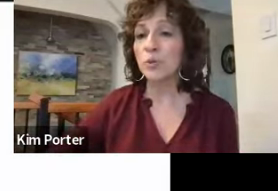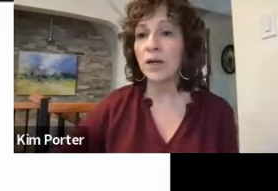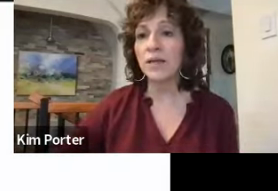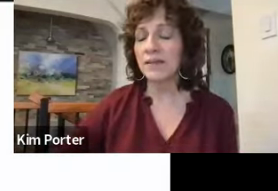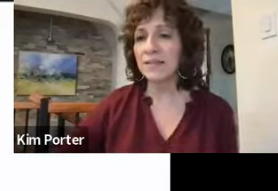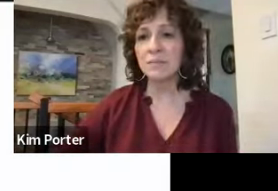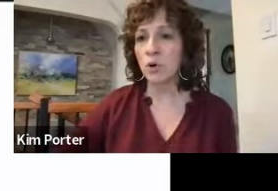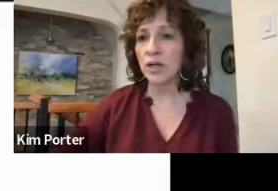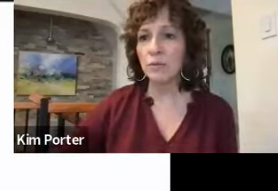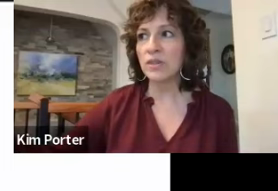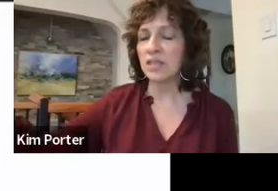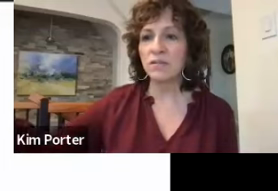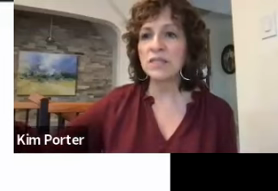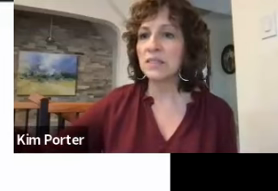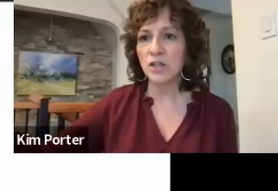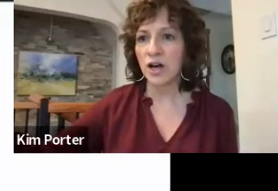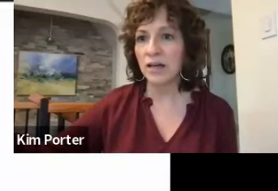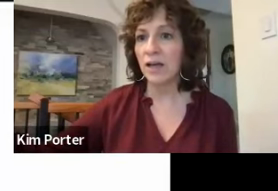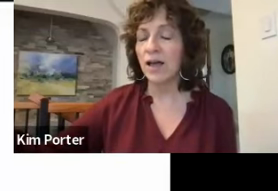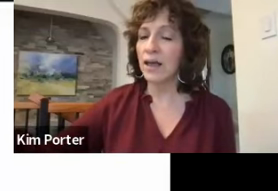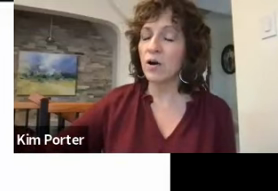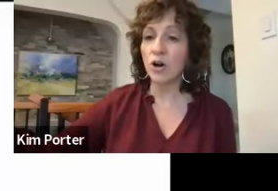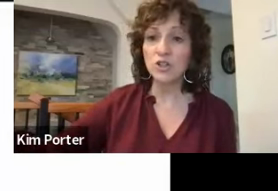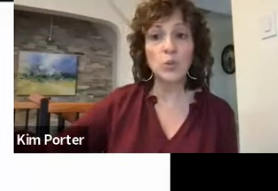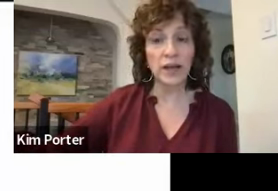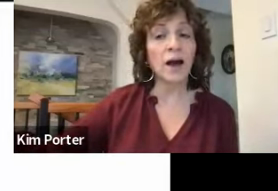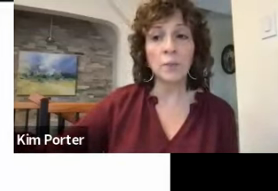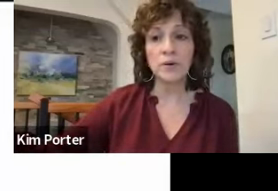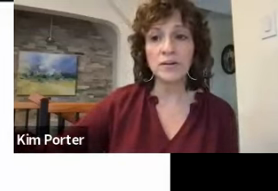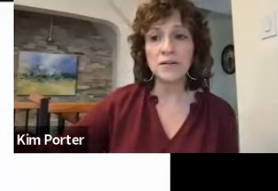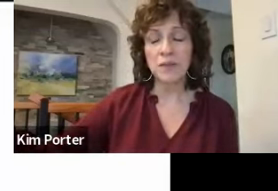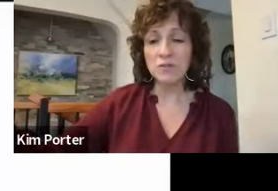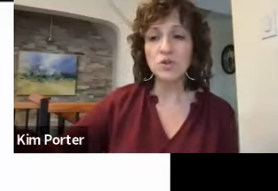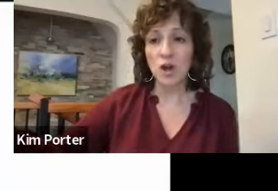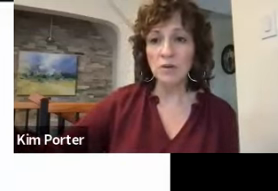game room the next morning with the TV still on and hard to wake up.